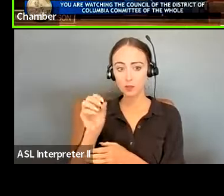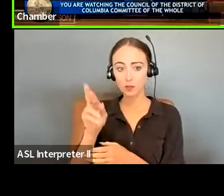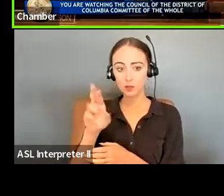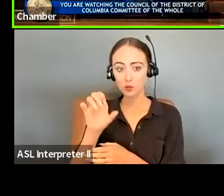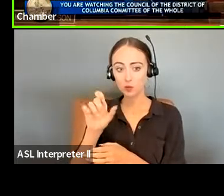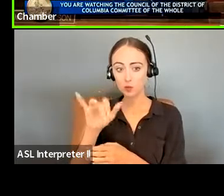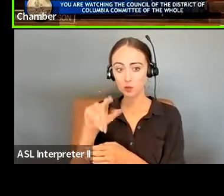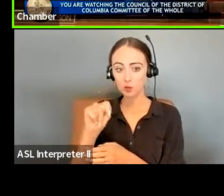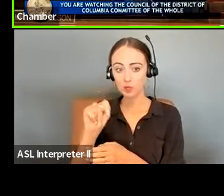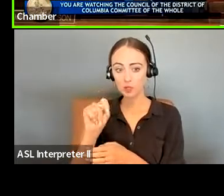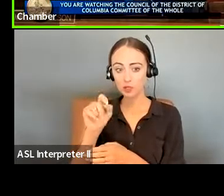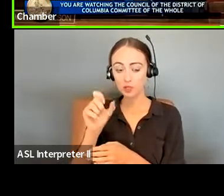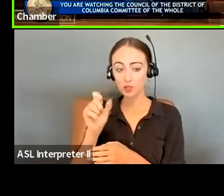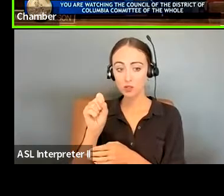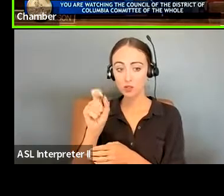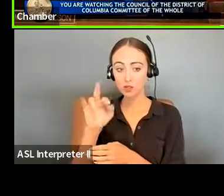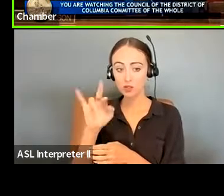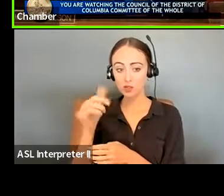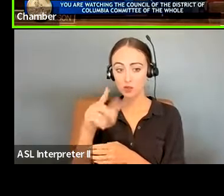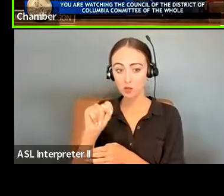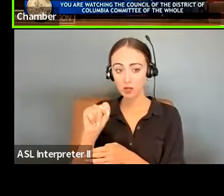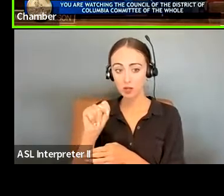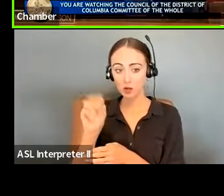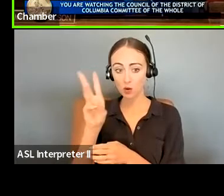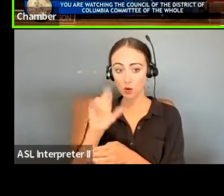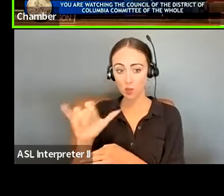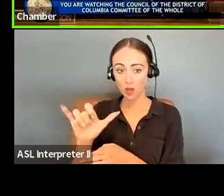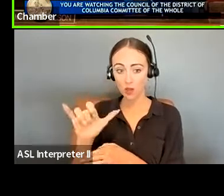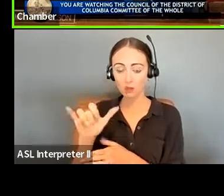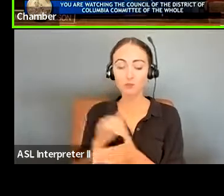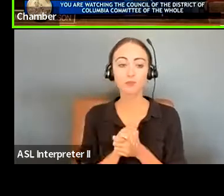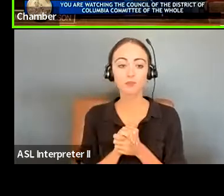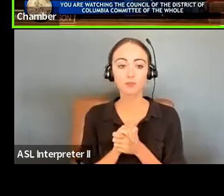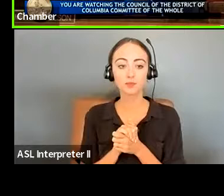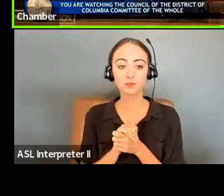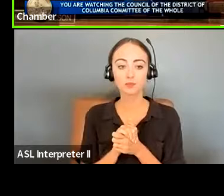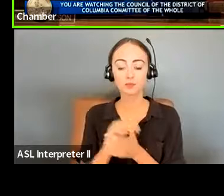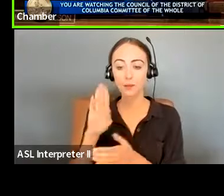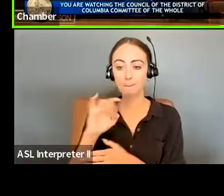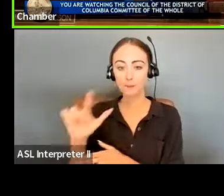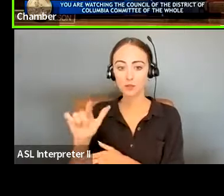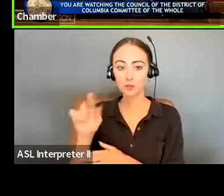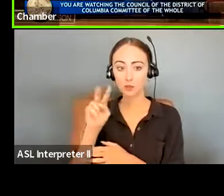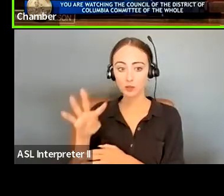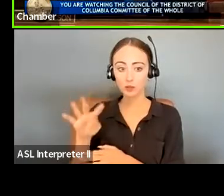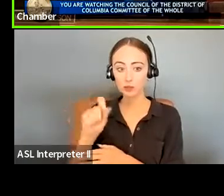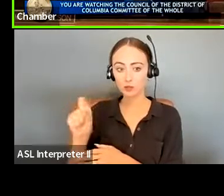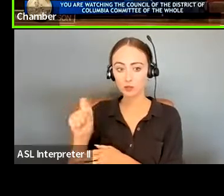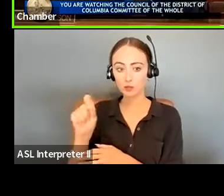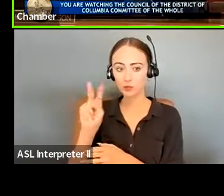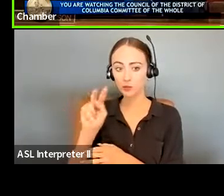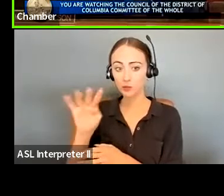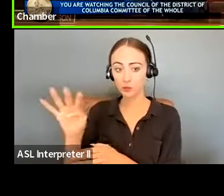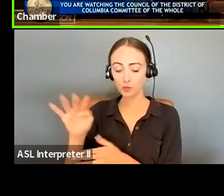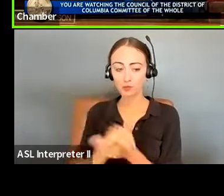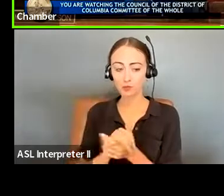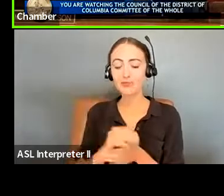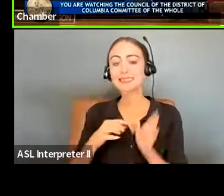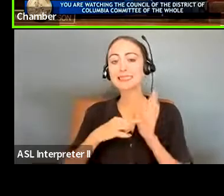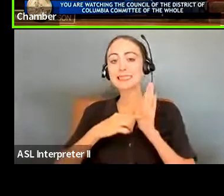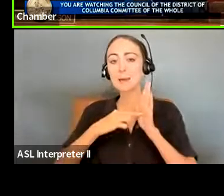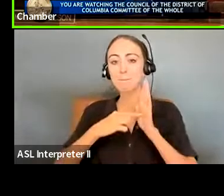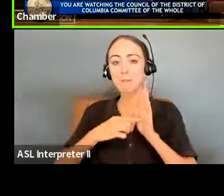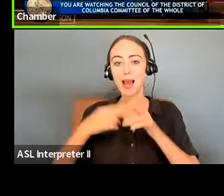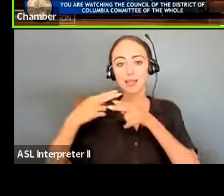Strait Way Designation Act of 2022. Bill 24-422 would symbolically designate